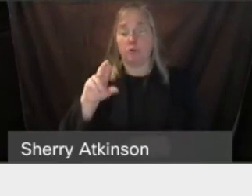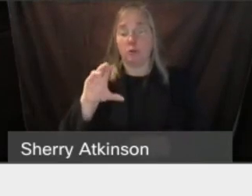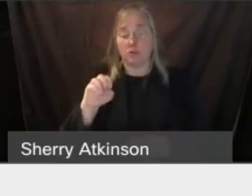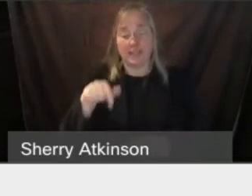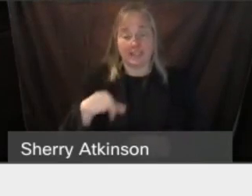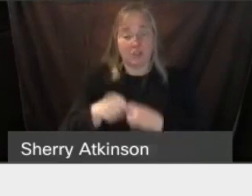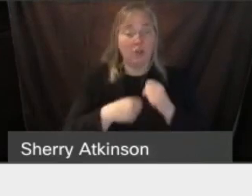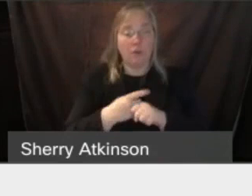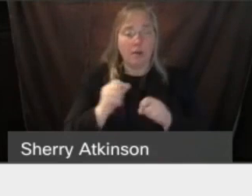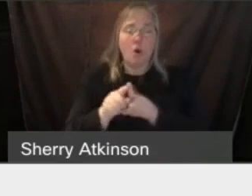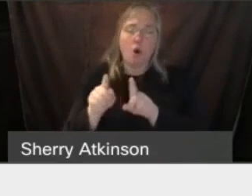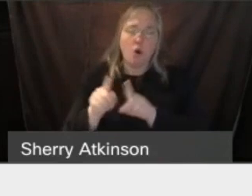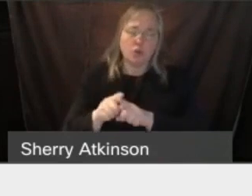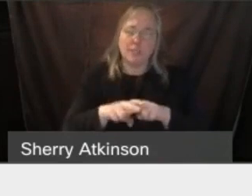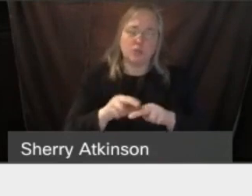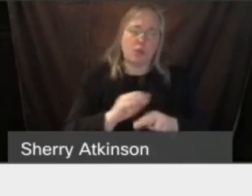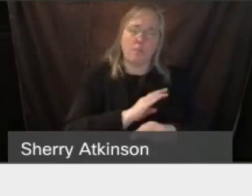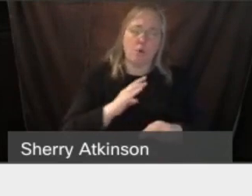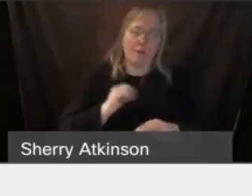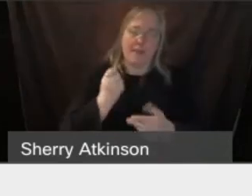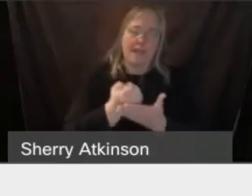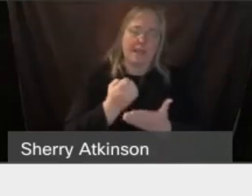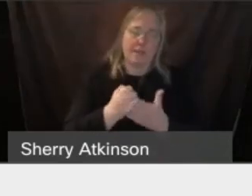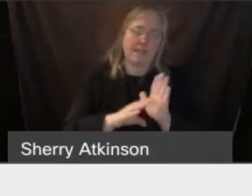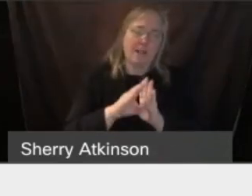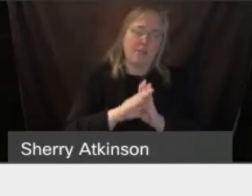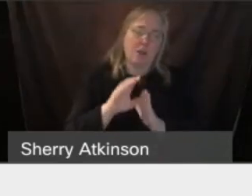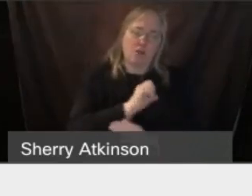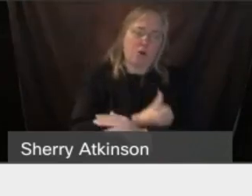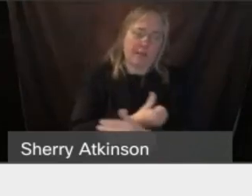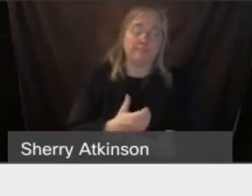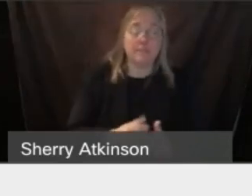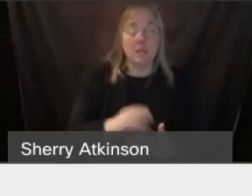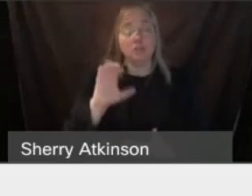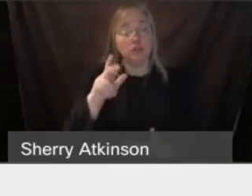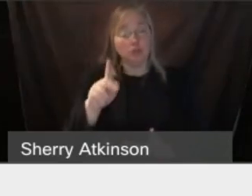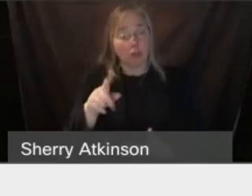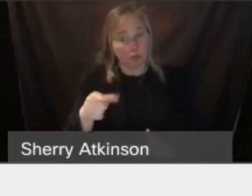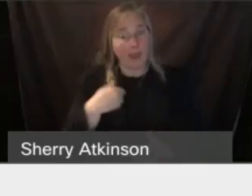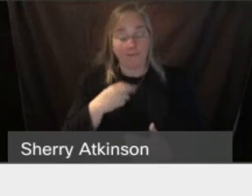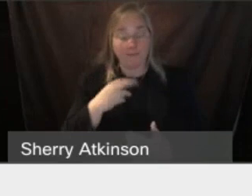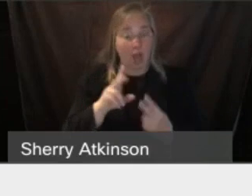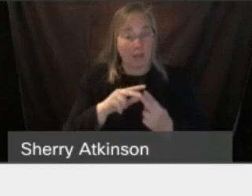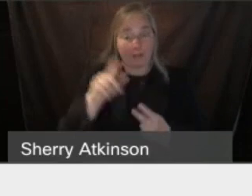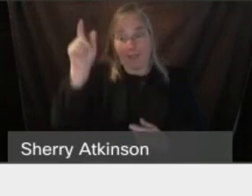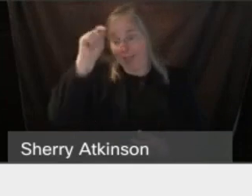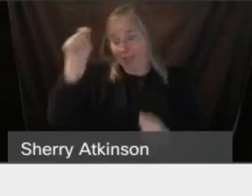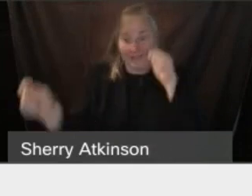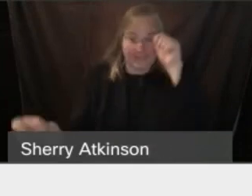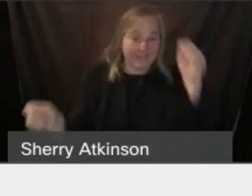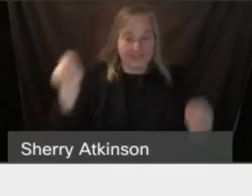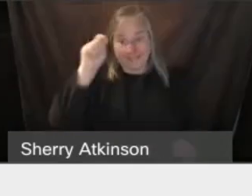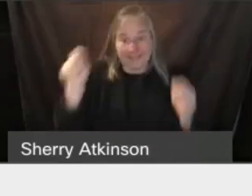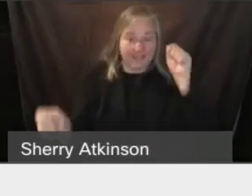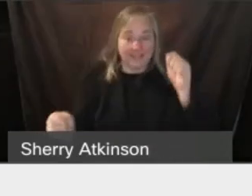the board of the Economic Development Authority. So, Chuck, you've got a couple of hats here. At